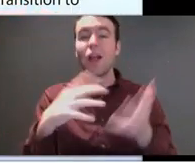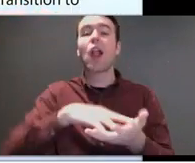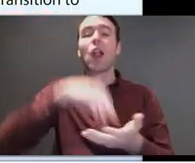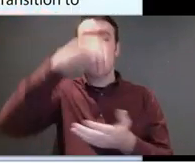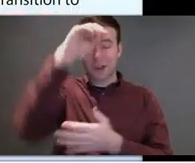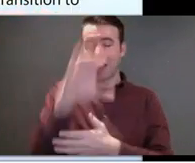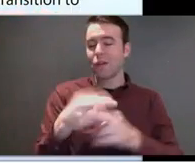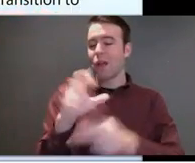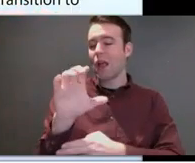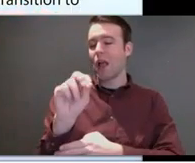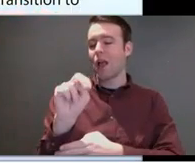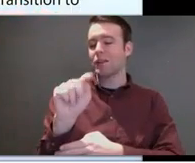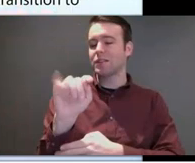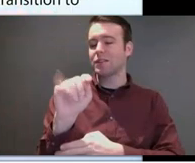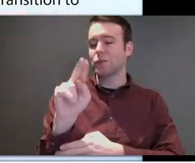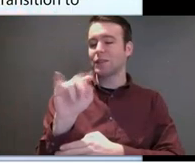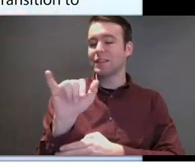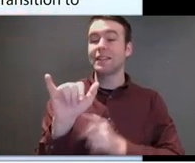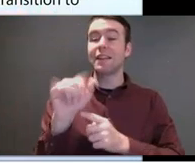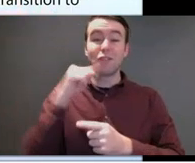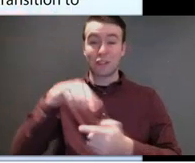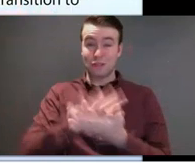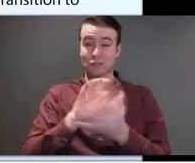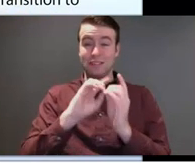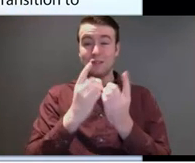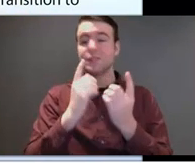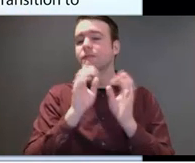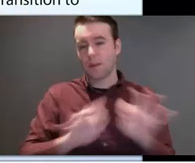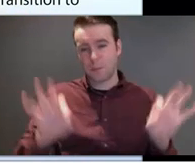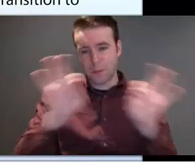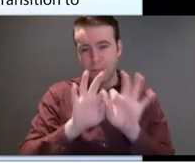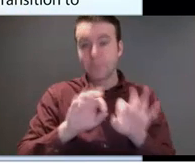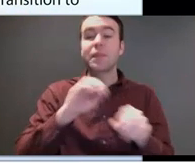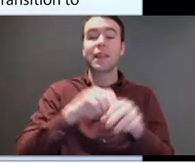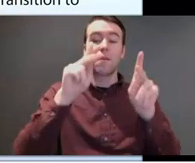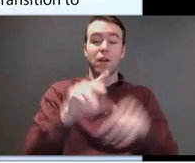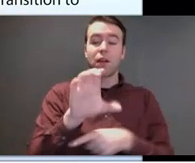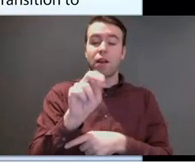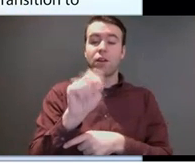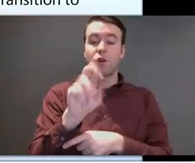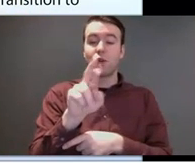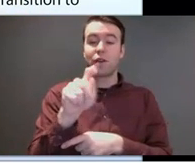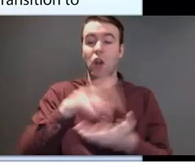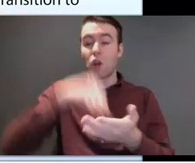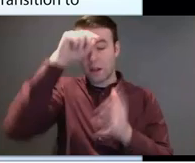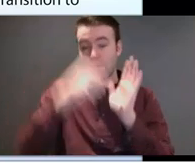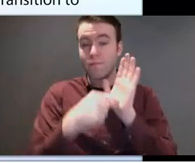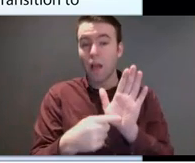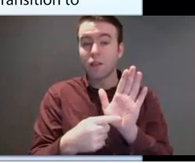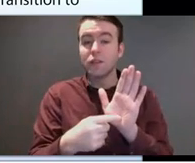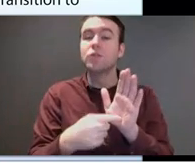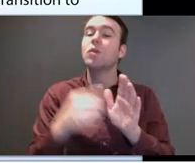continuity. And for a school district, this is very important. The in-person concurrent learning model is designed to